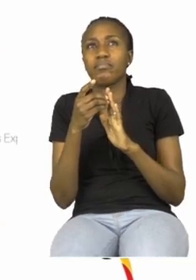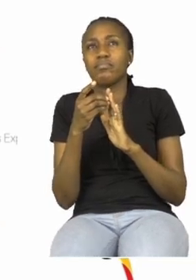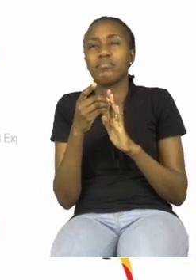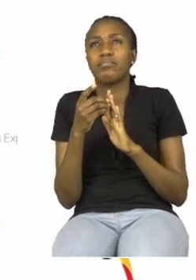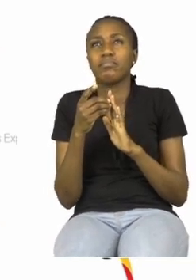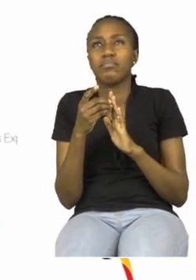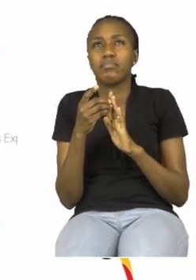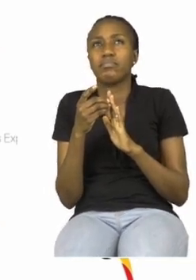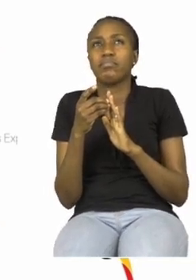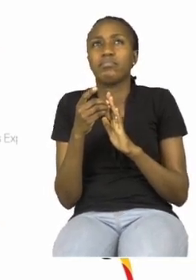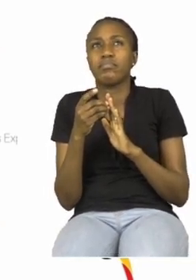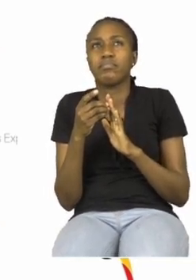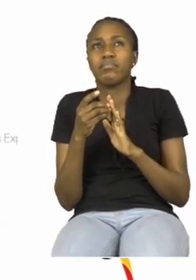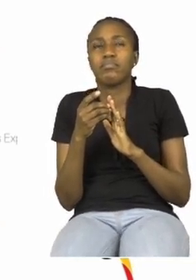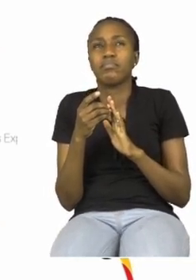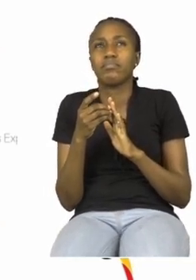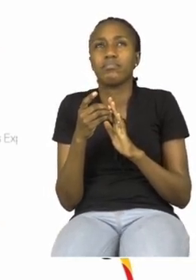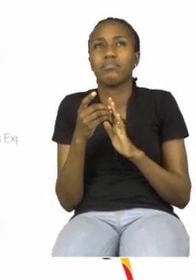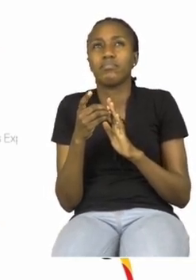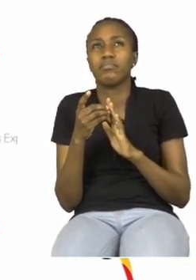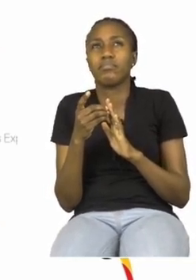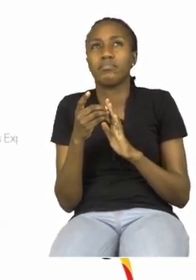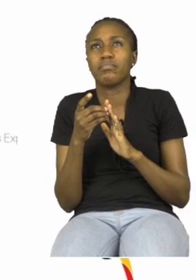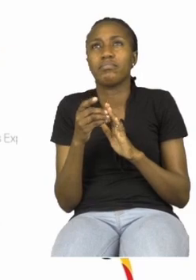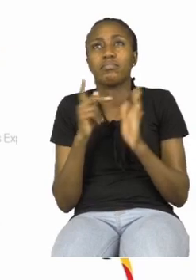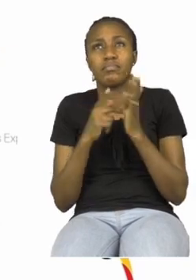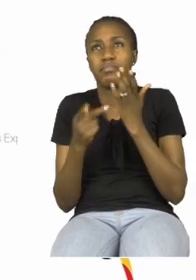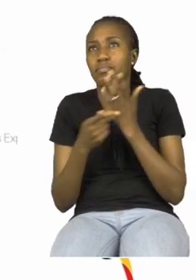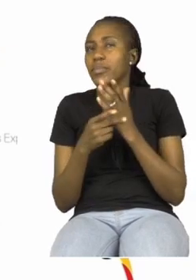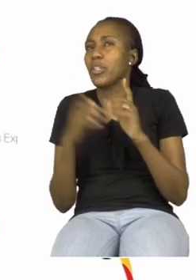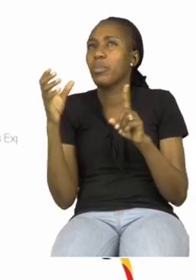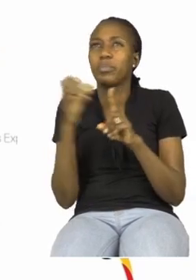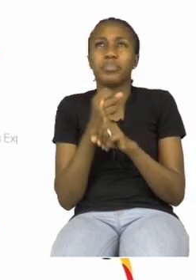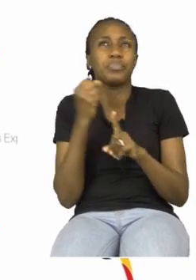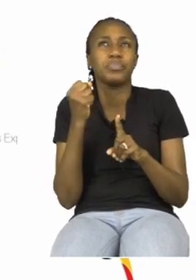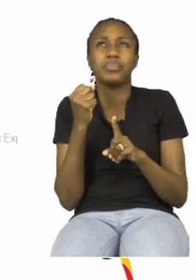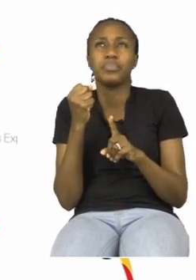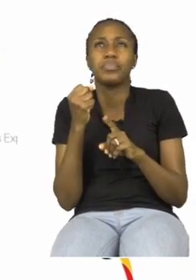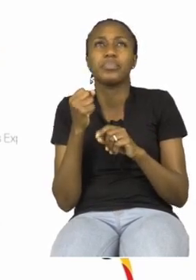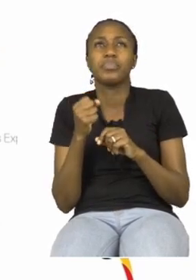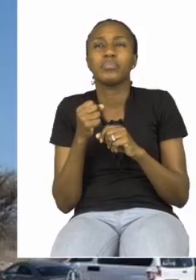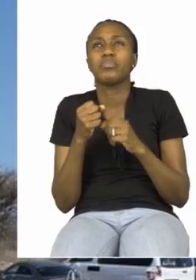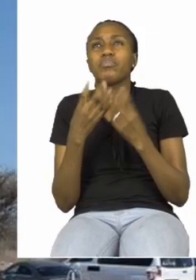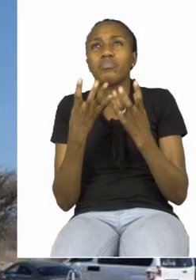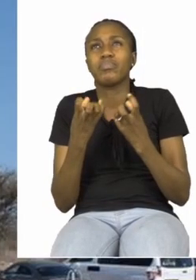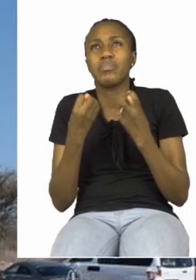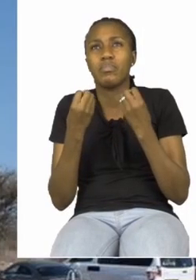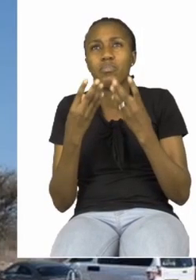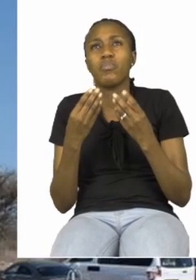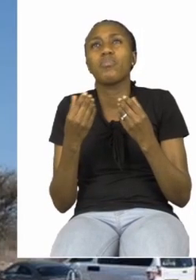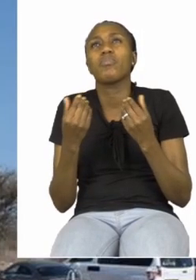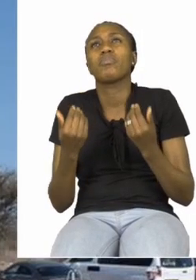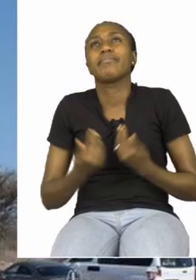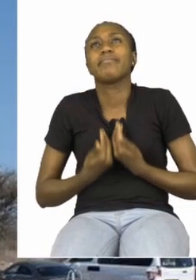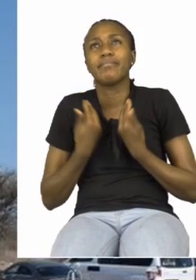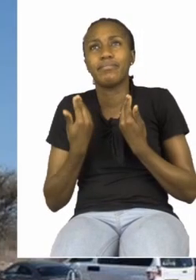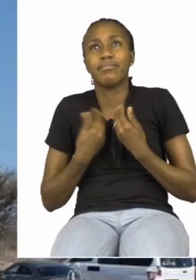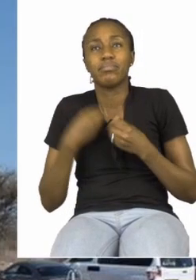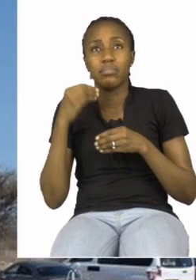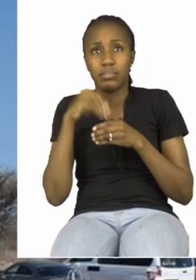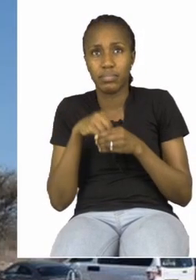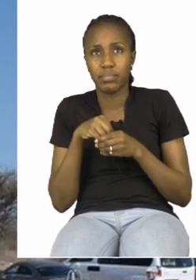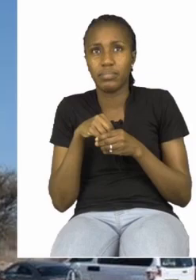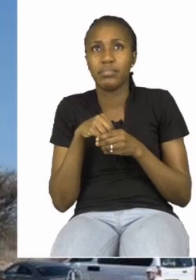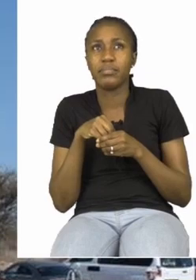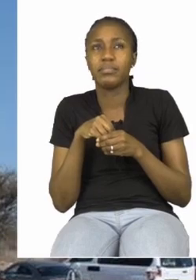level, and there the Kids on Bike program is very successful, which we want to enhance and get more youngsters on BMXs. And then through the Kids on